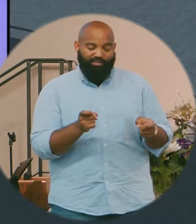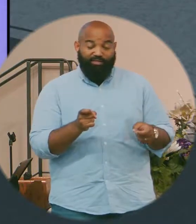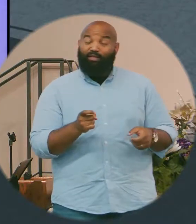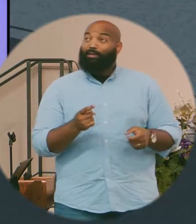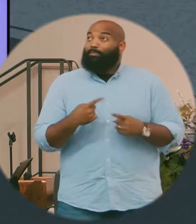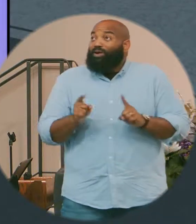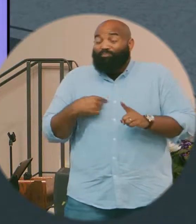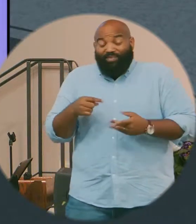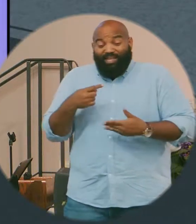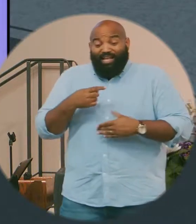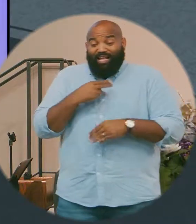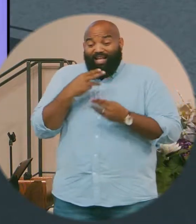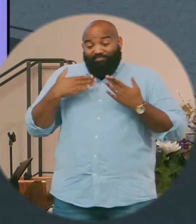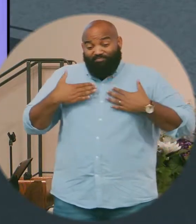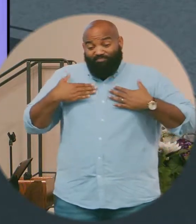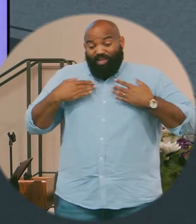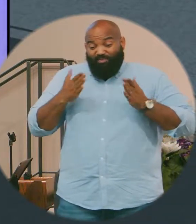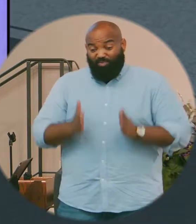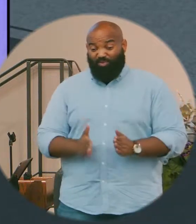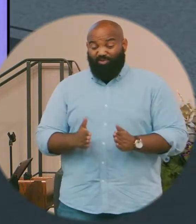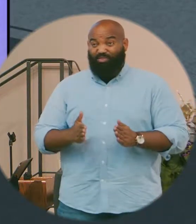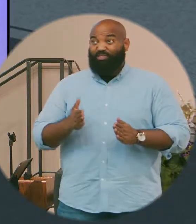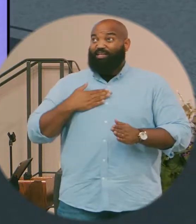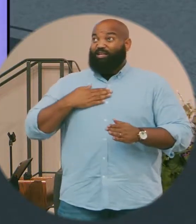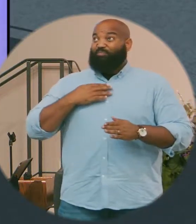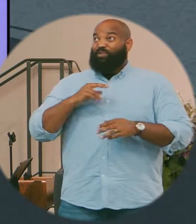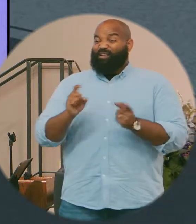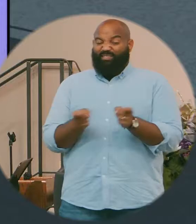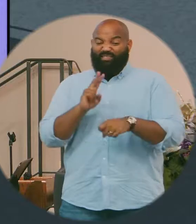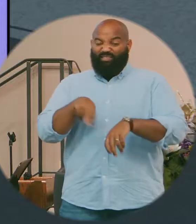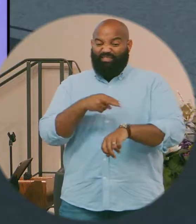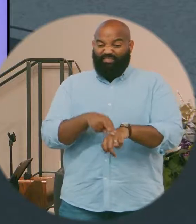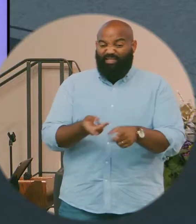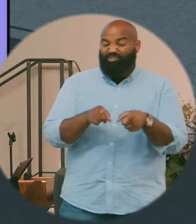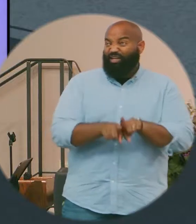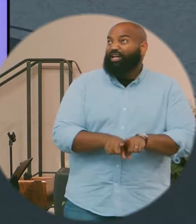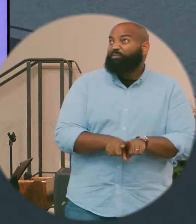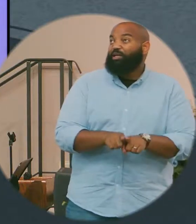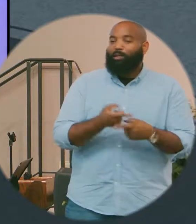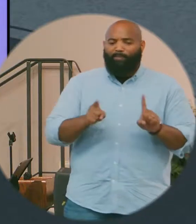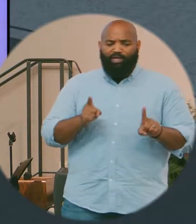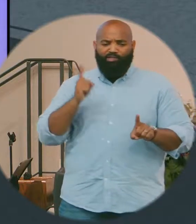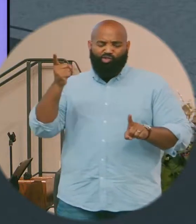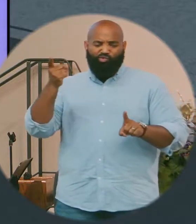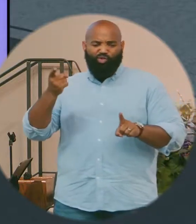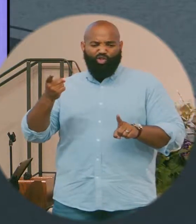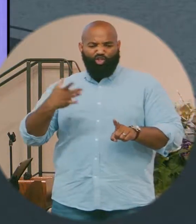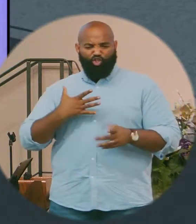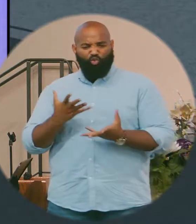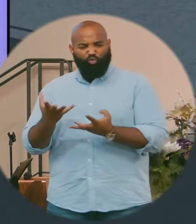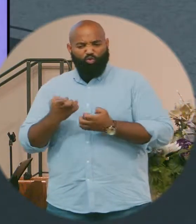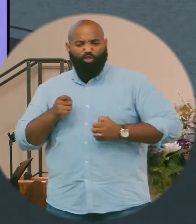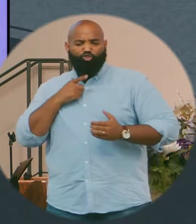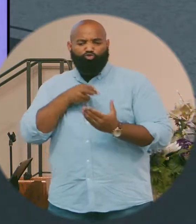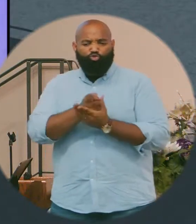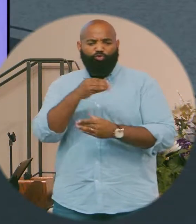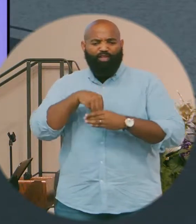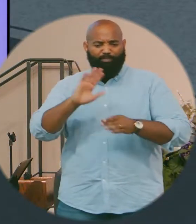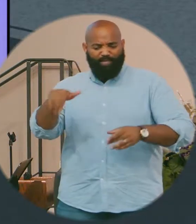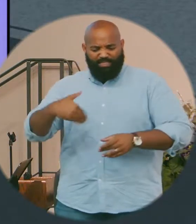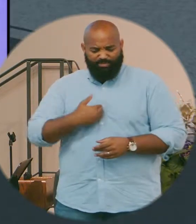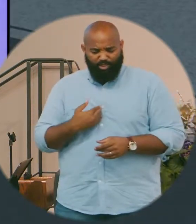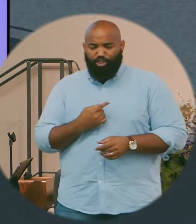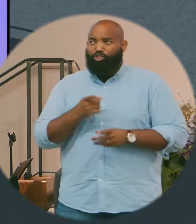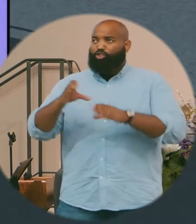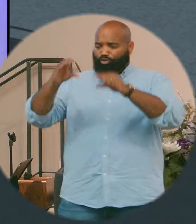my mother conceive me. Behold, you delight in truth in the inward being, and you teach me wisdom in the secret